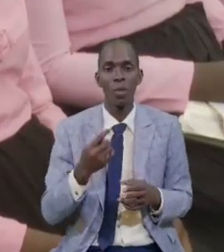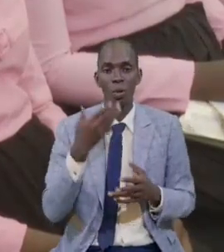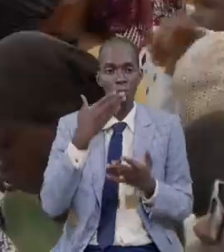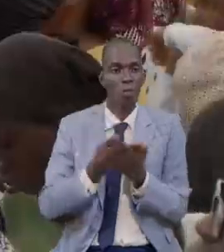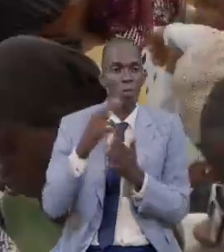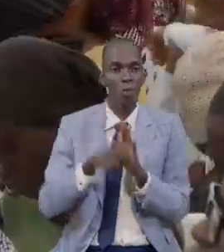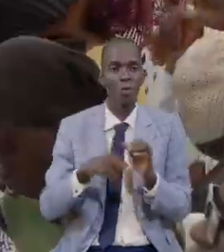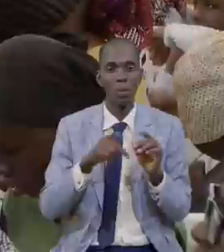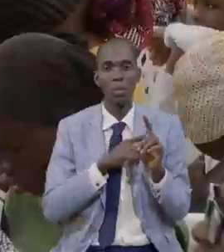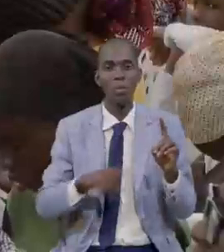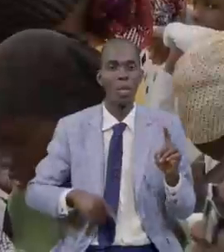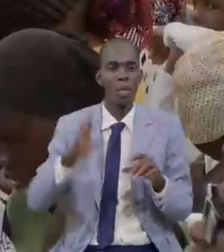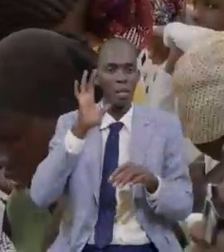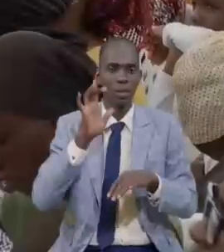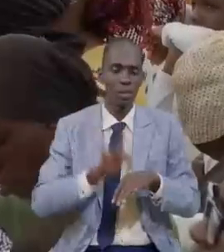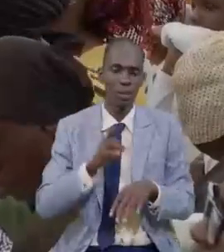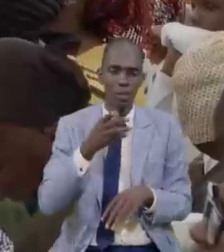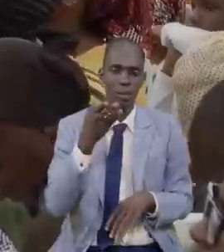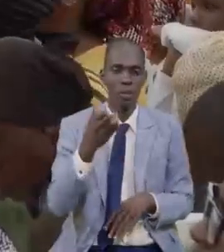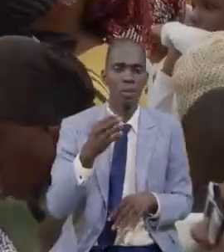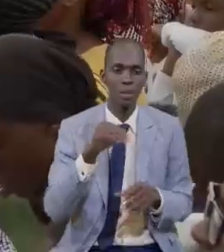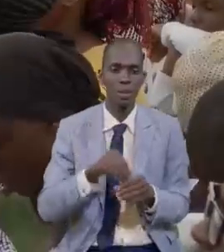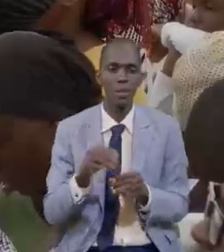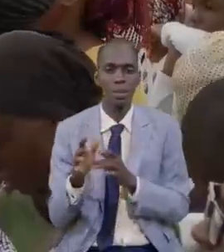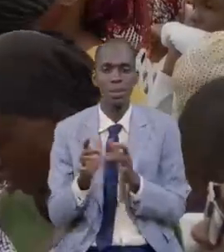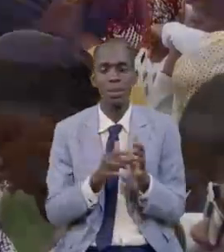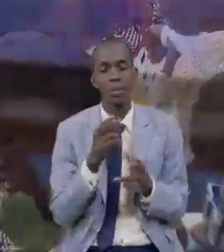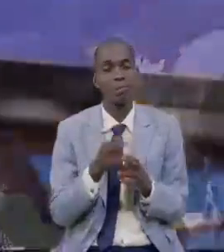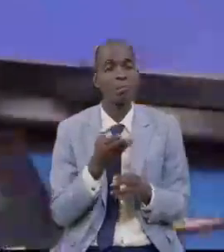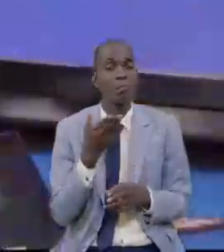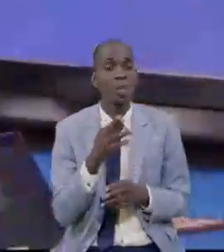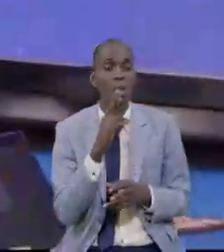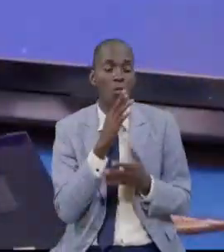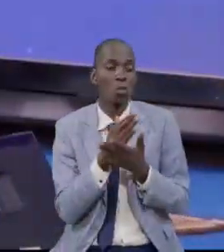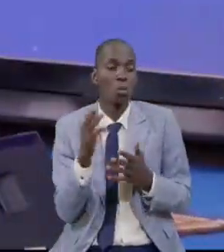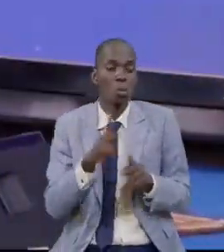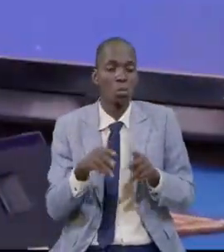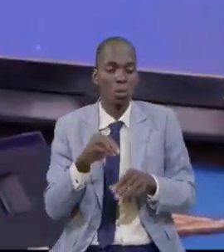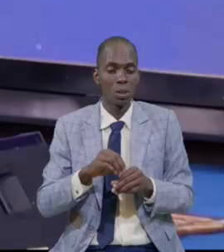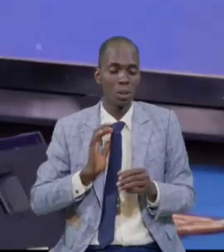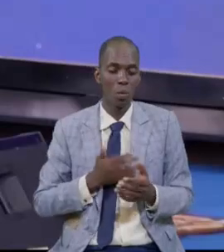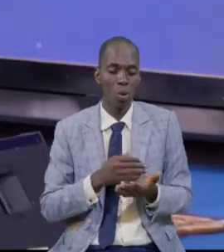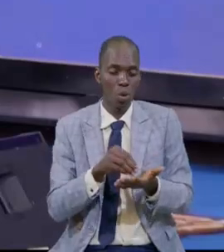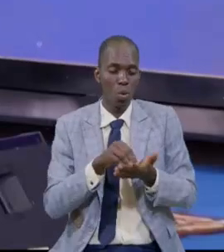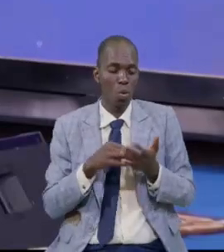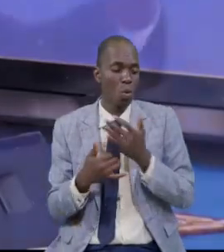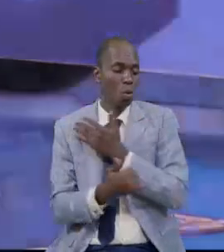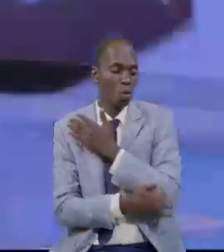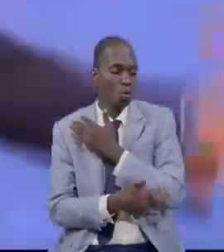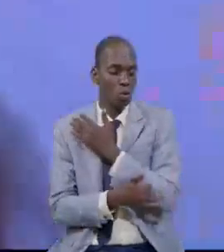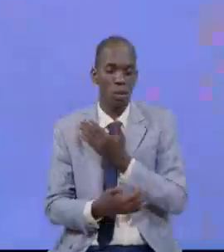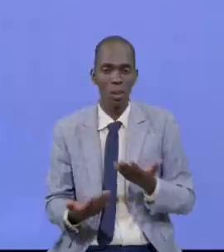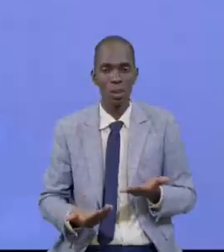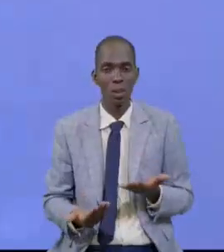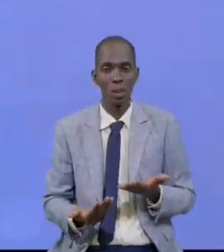there. There are people in our own country here. They look around. They cannot see